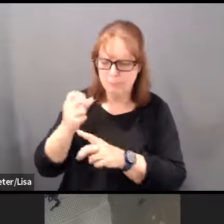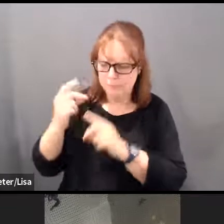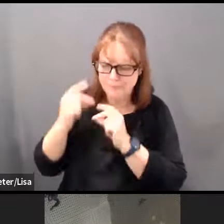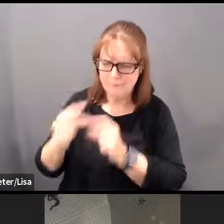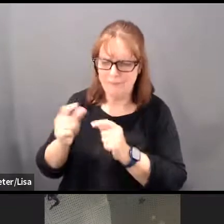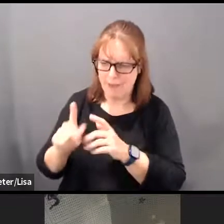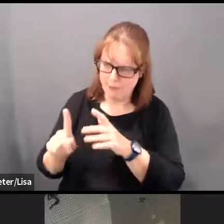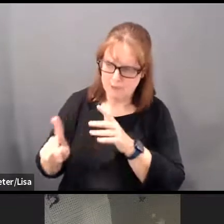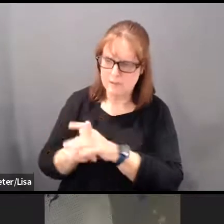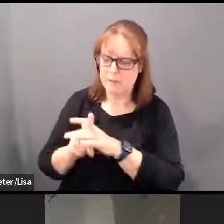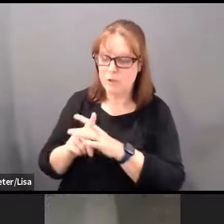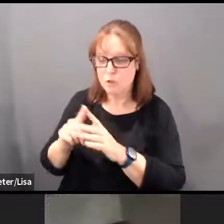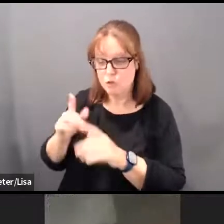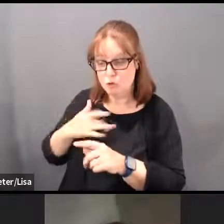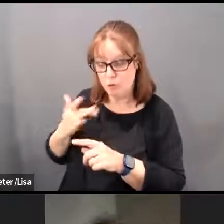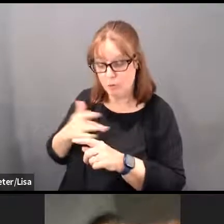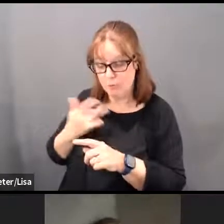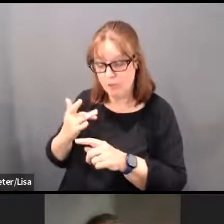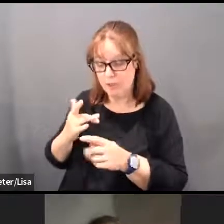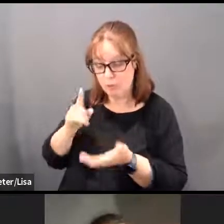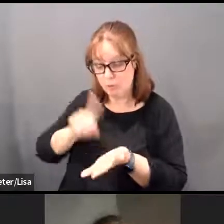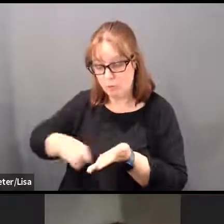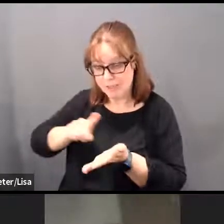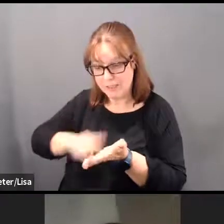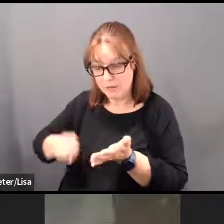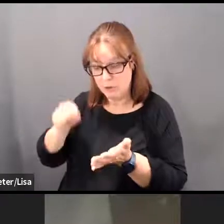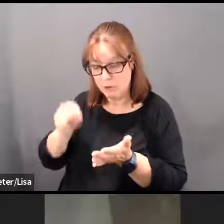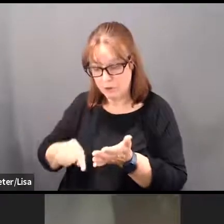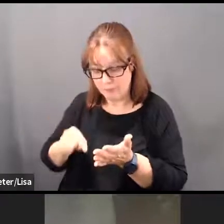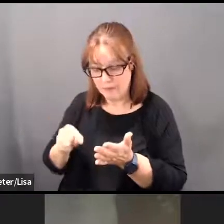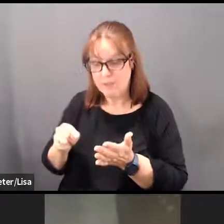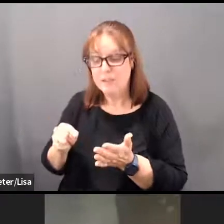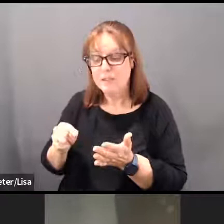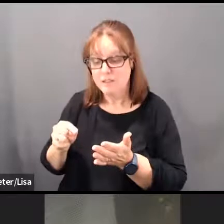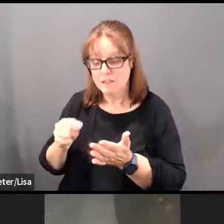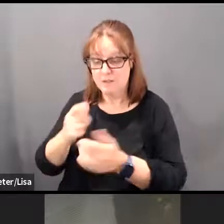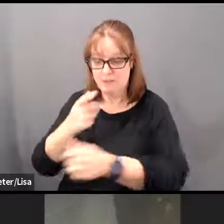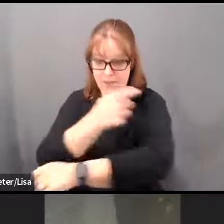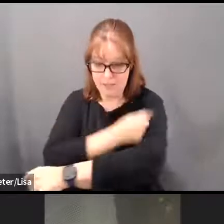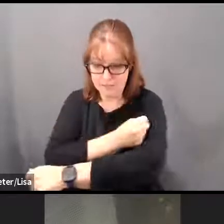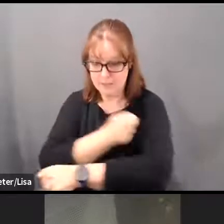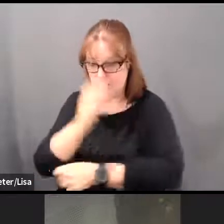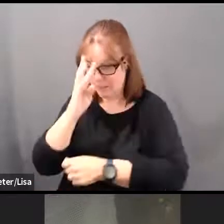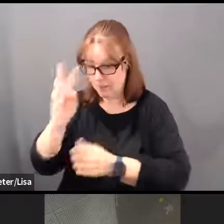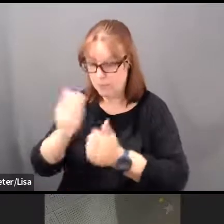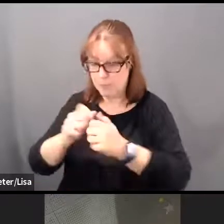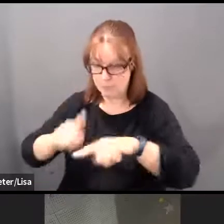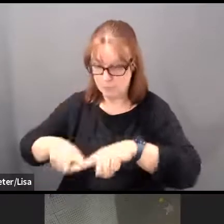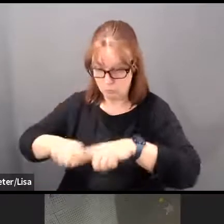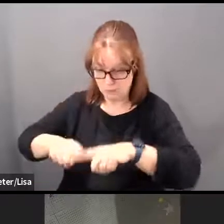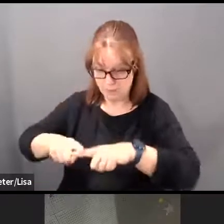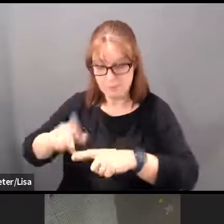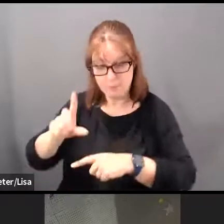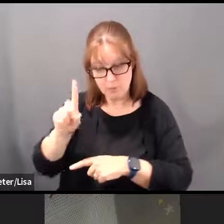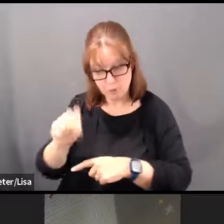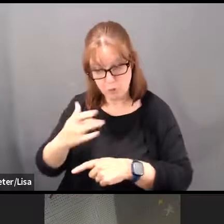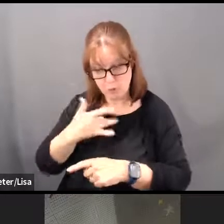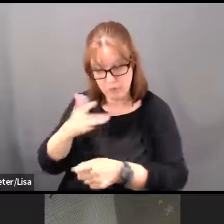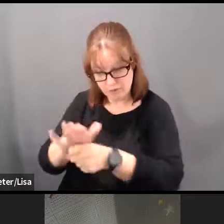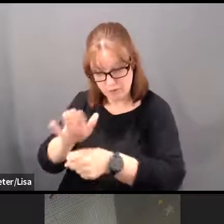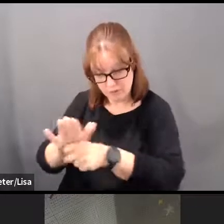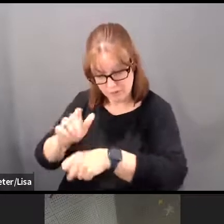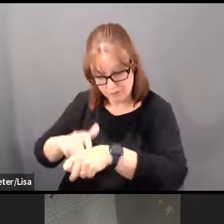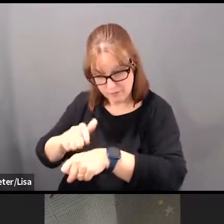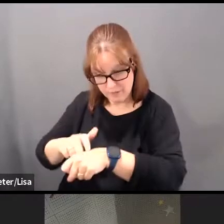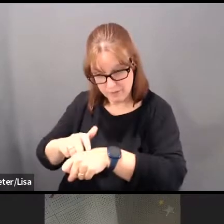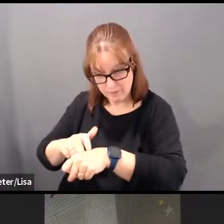that the amount of time we had to research this vaccine and come up with a reliable vaccine was enough time? Do you think the